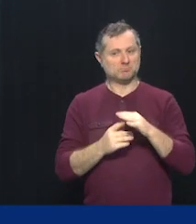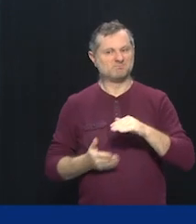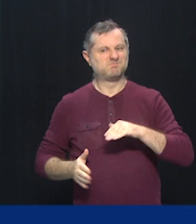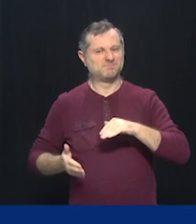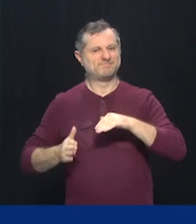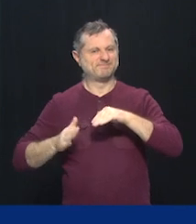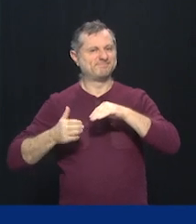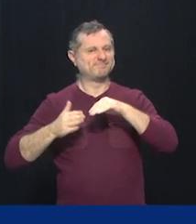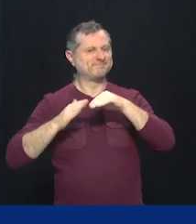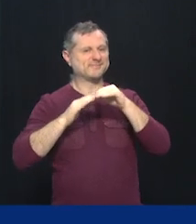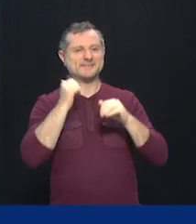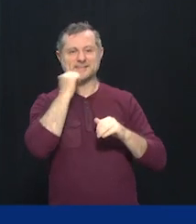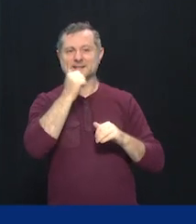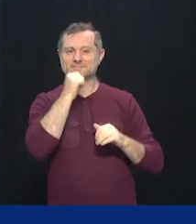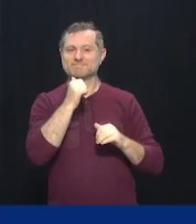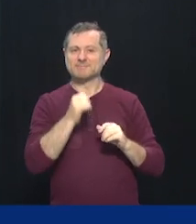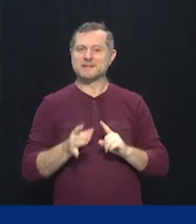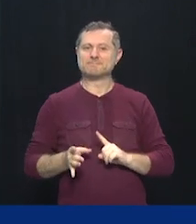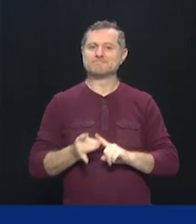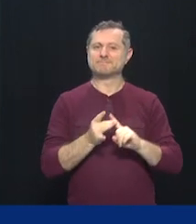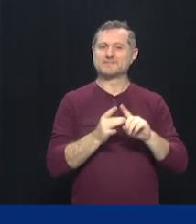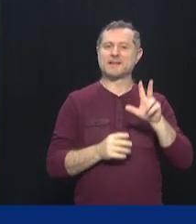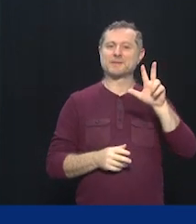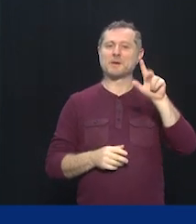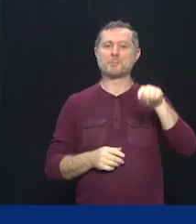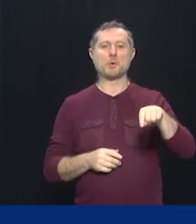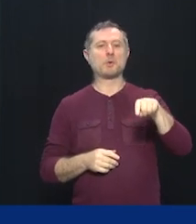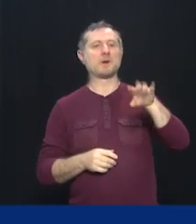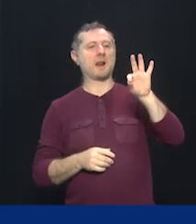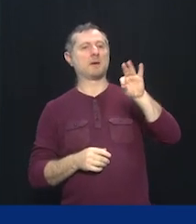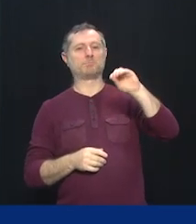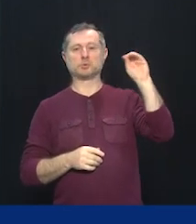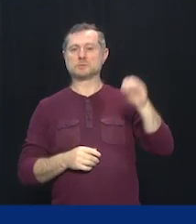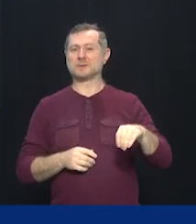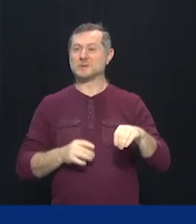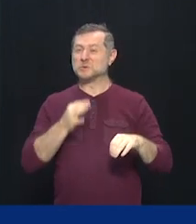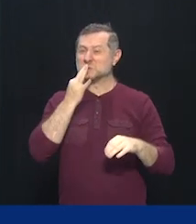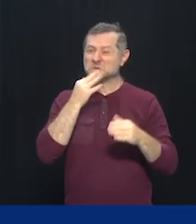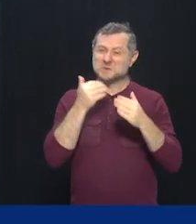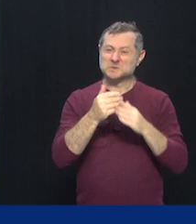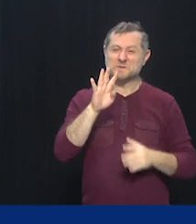daily infection rate was 3.9%, approaching 4%. Western New York,